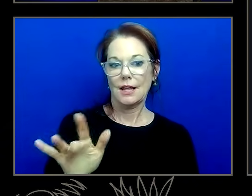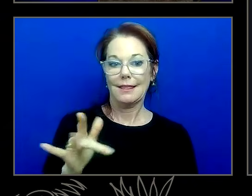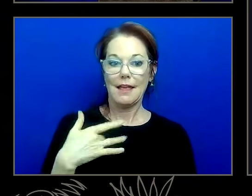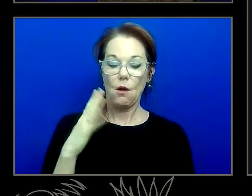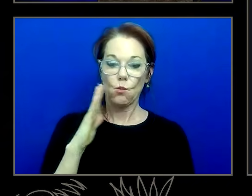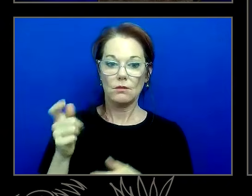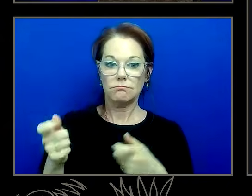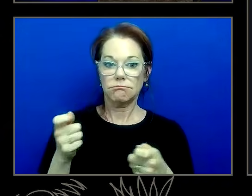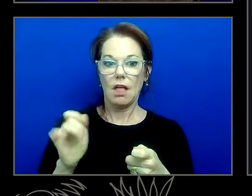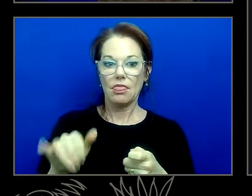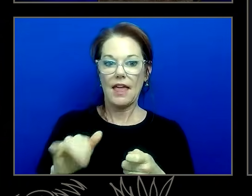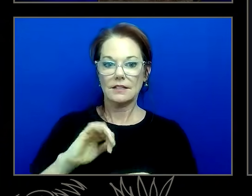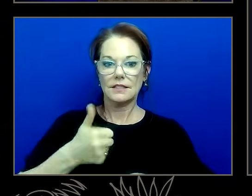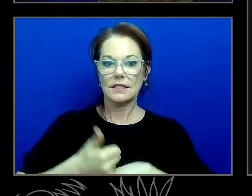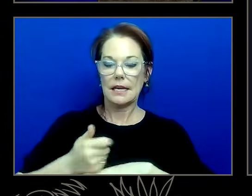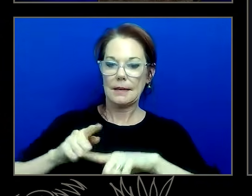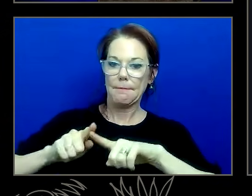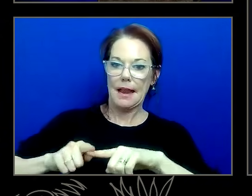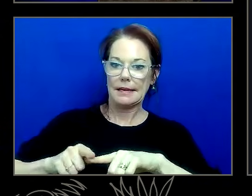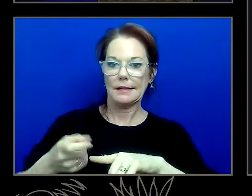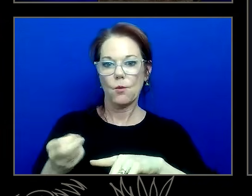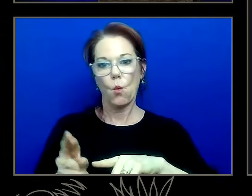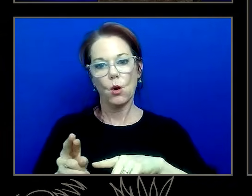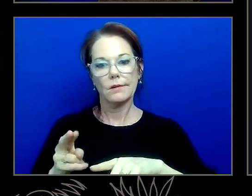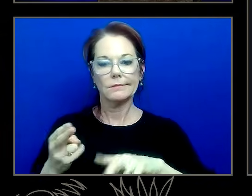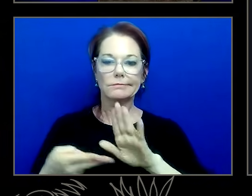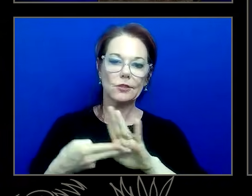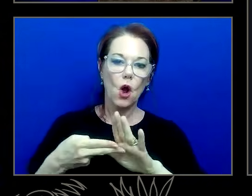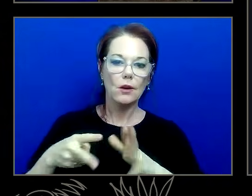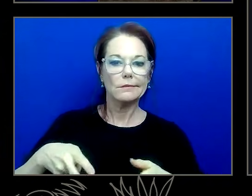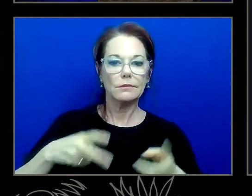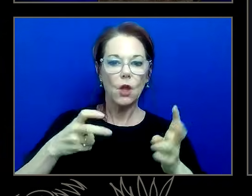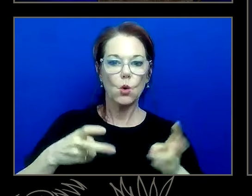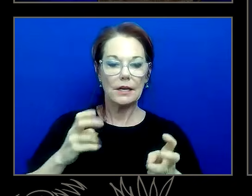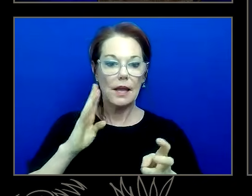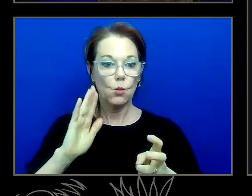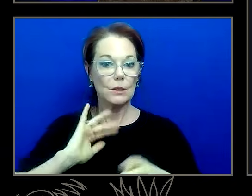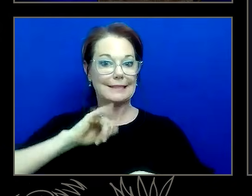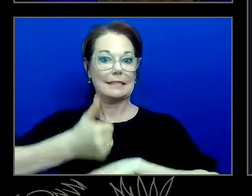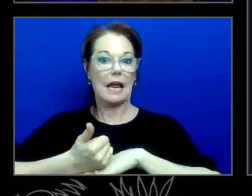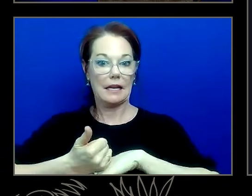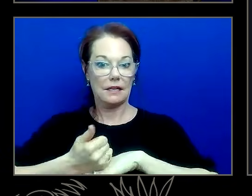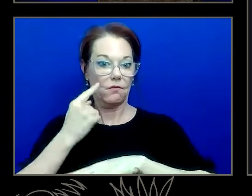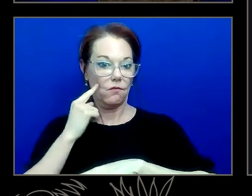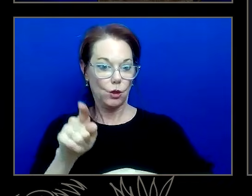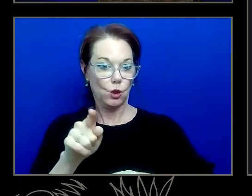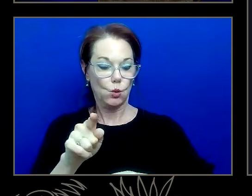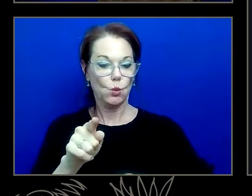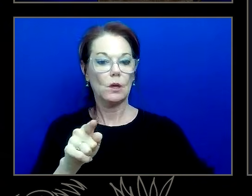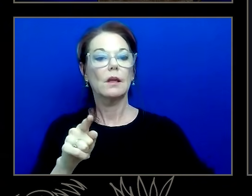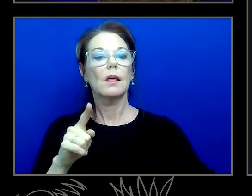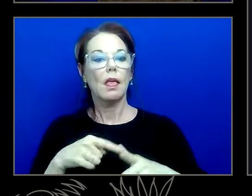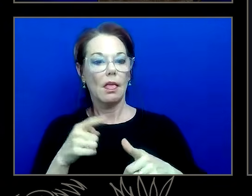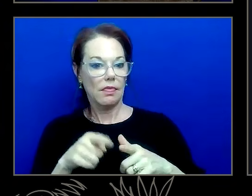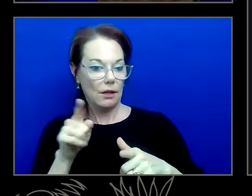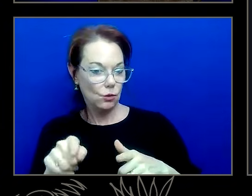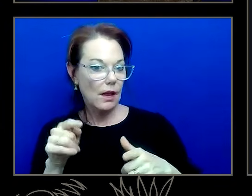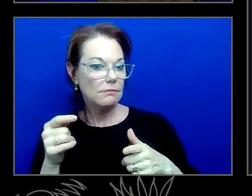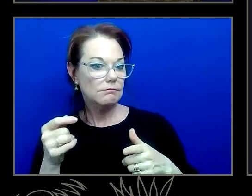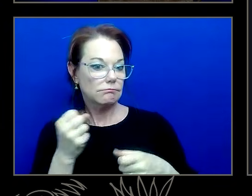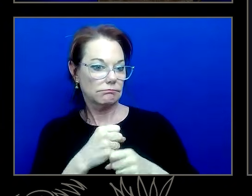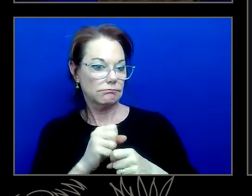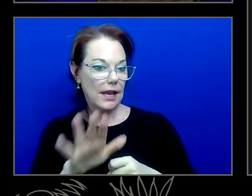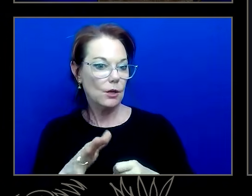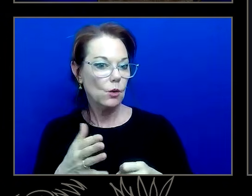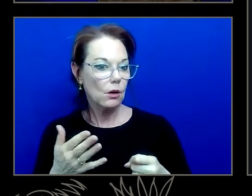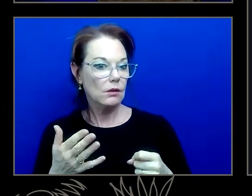pending or is loading, whatever you want to call it. It sets that variable for you, so you could actually just make your await call in there and then have